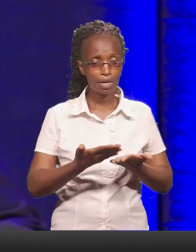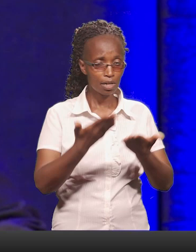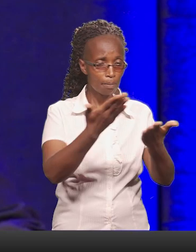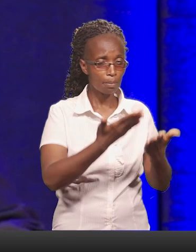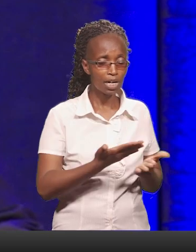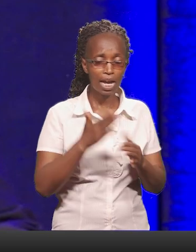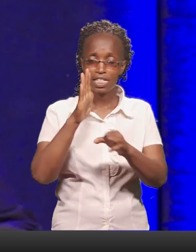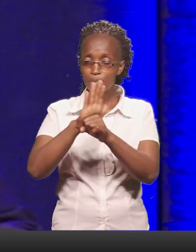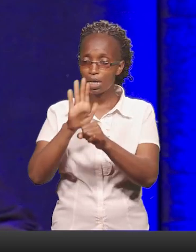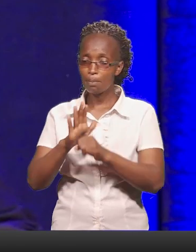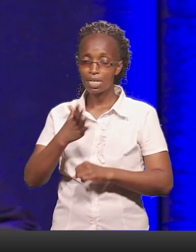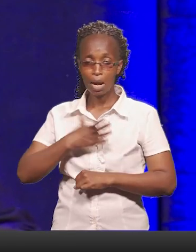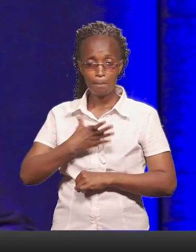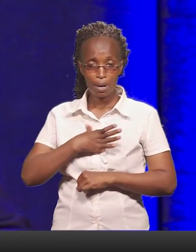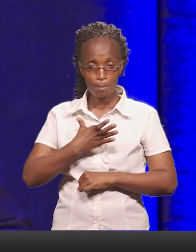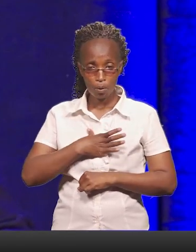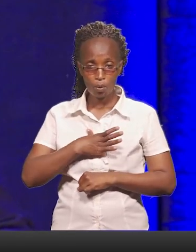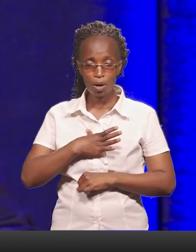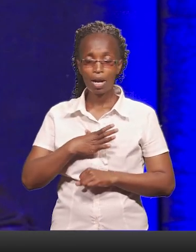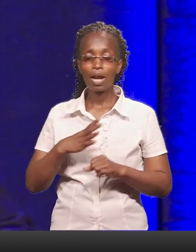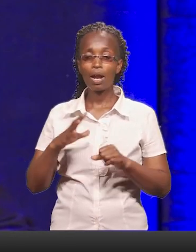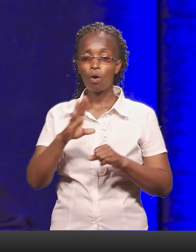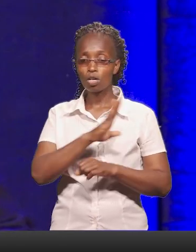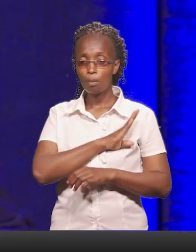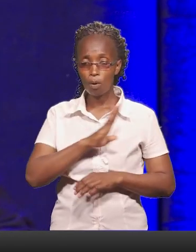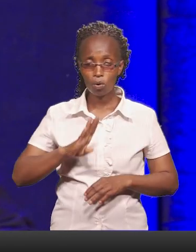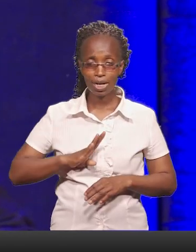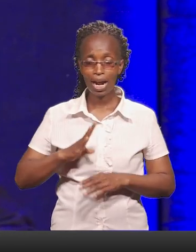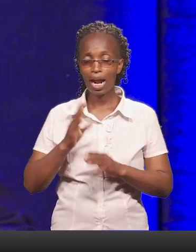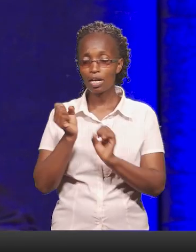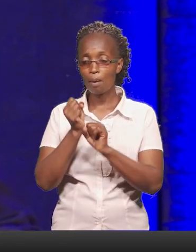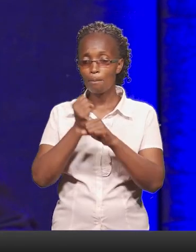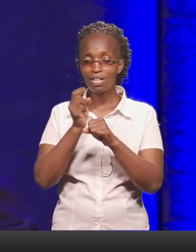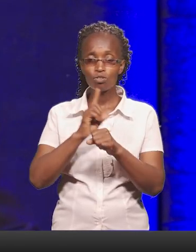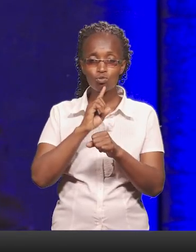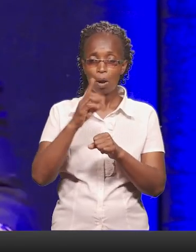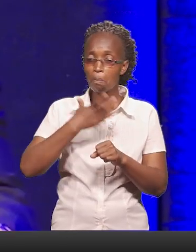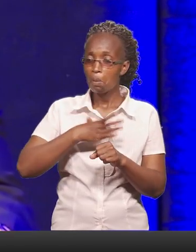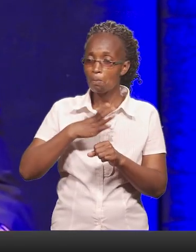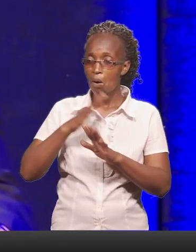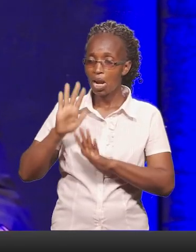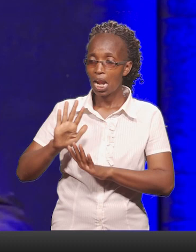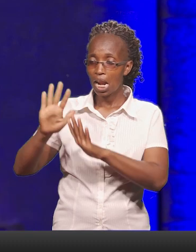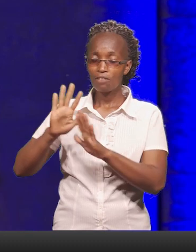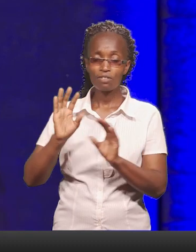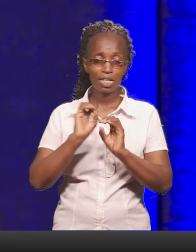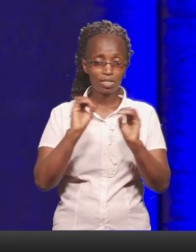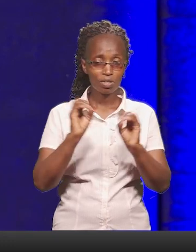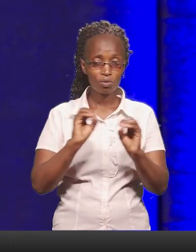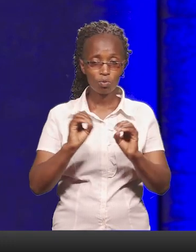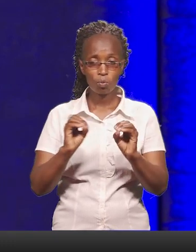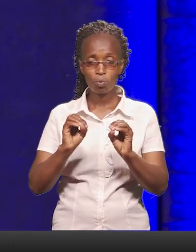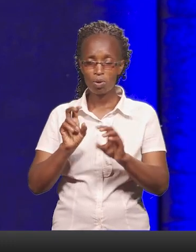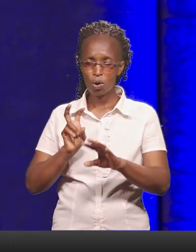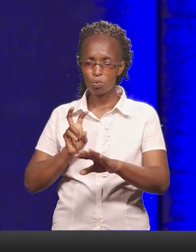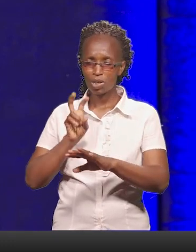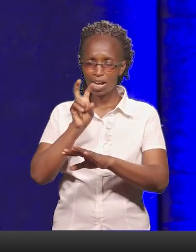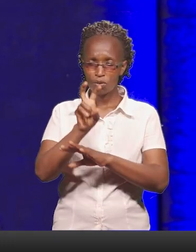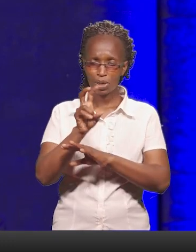and ensure that nobody is left behind. We are looking